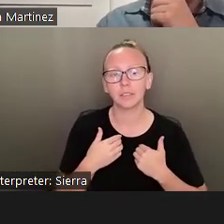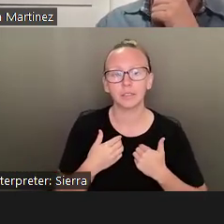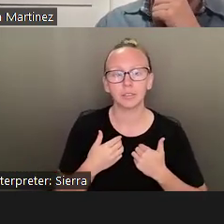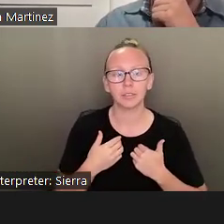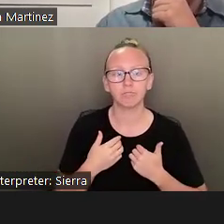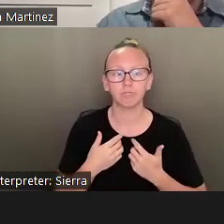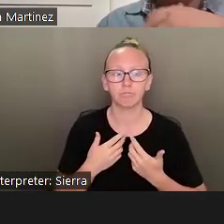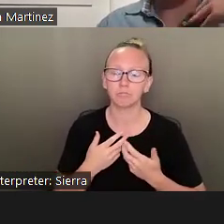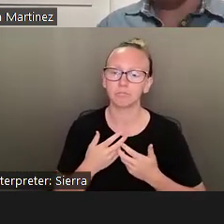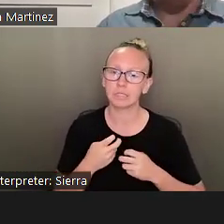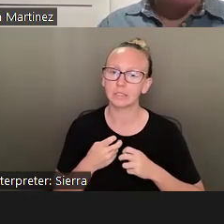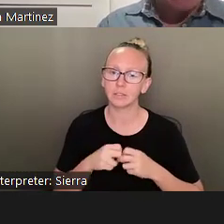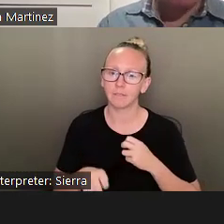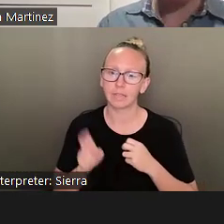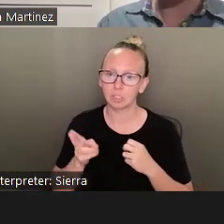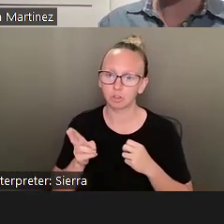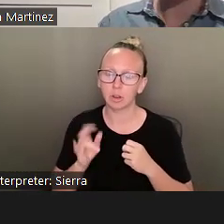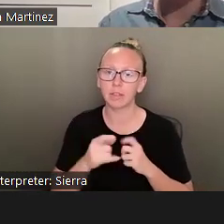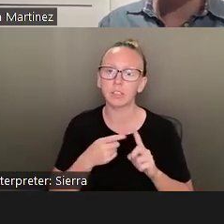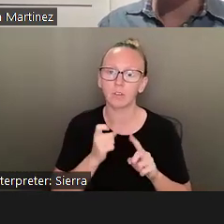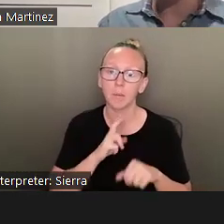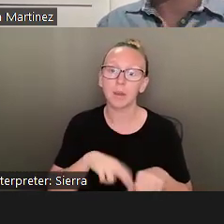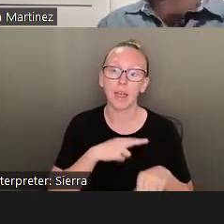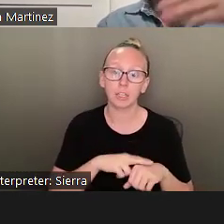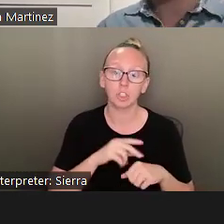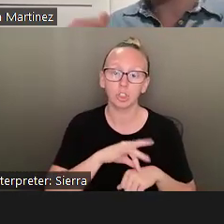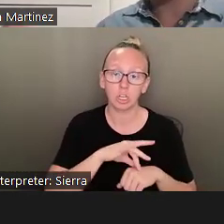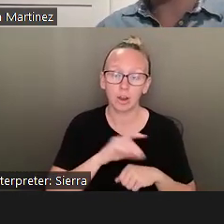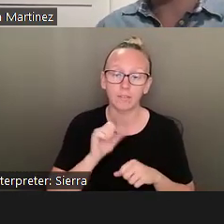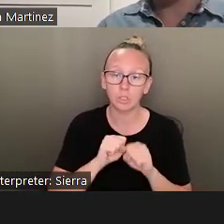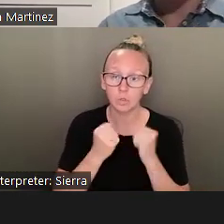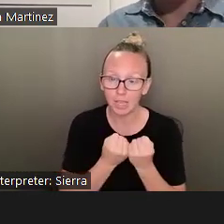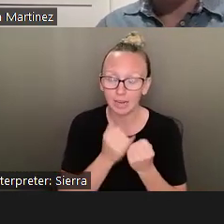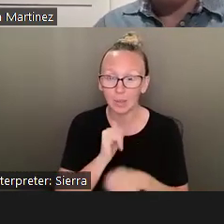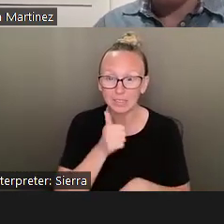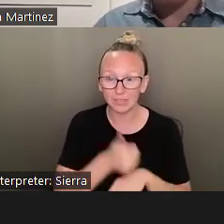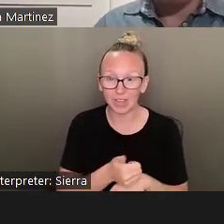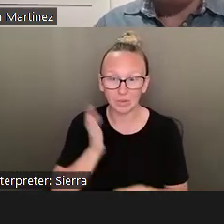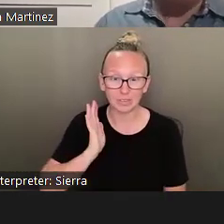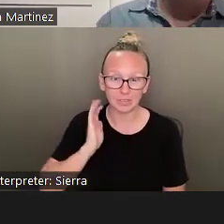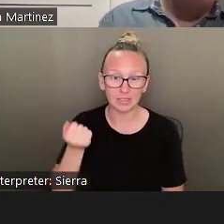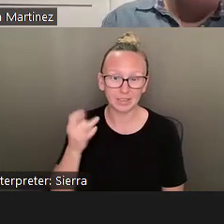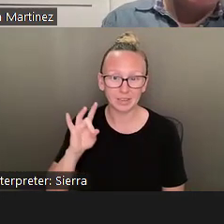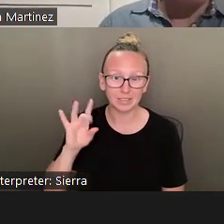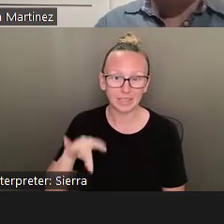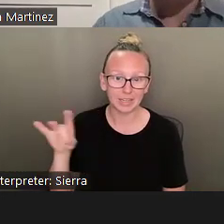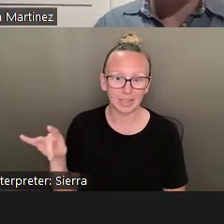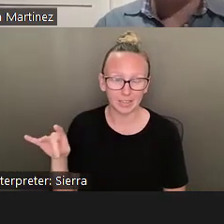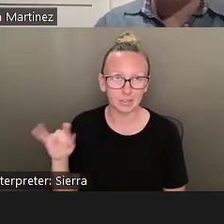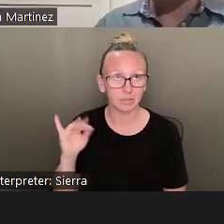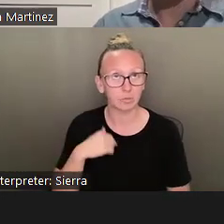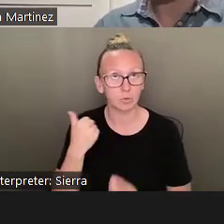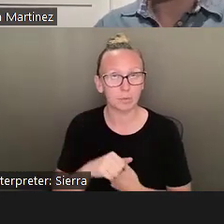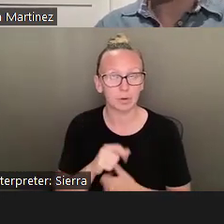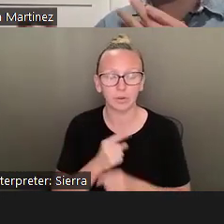difficult history in that it comes out of the National Geographic Society, which was founded in, I think, 1888, if my memory serves me